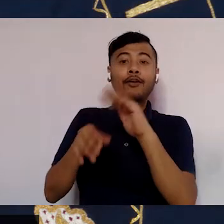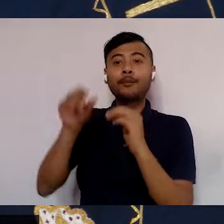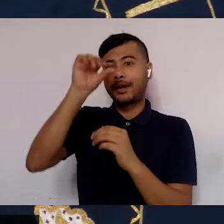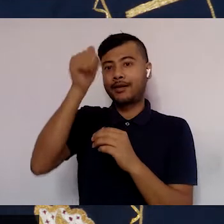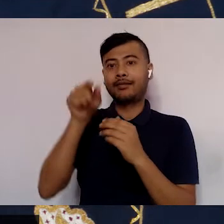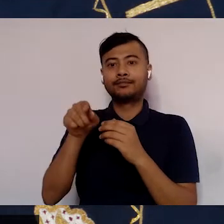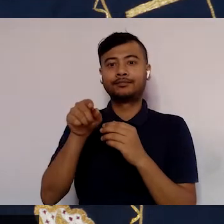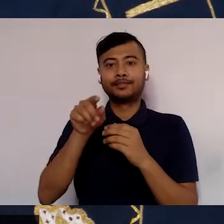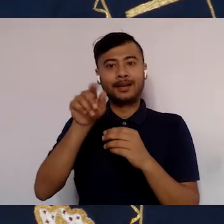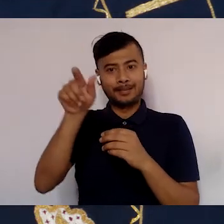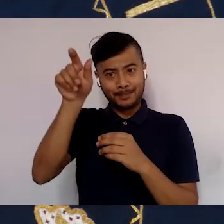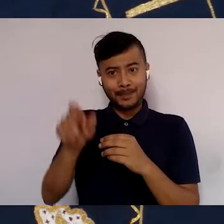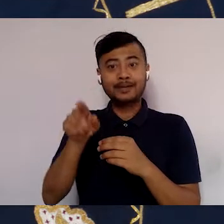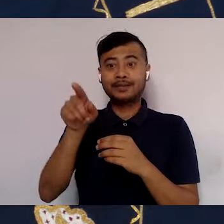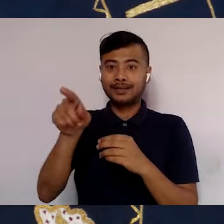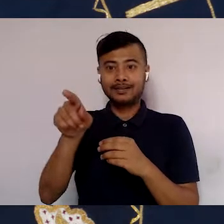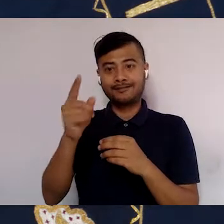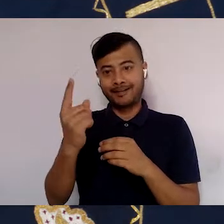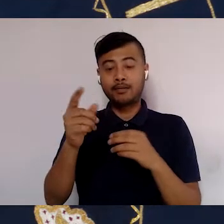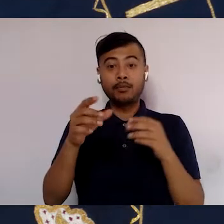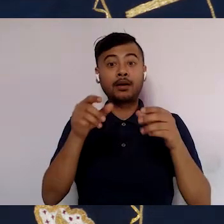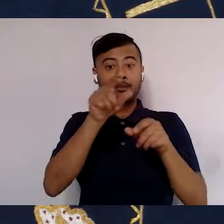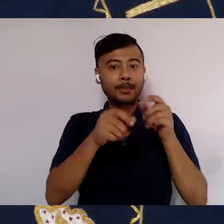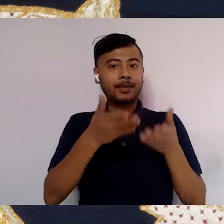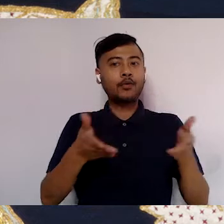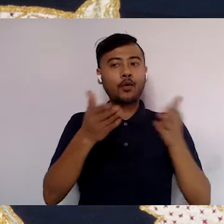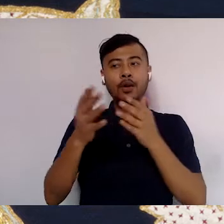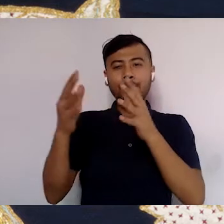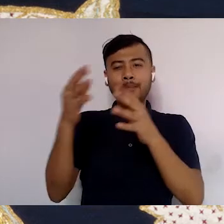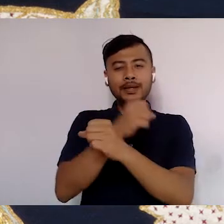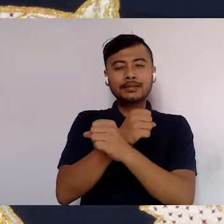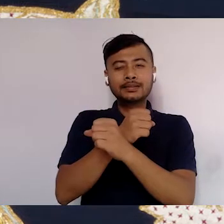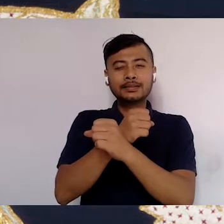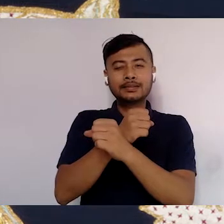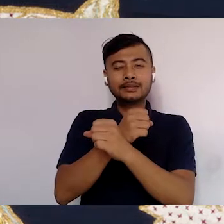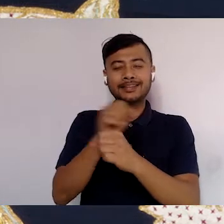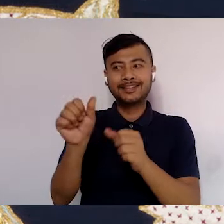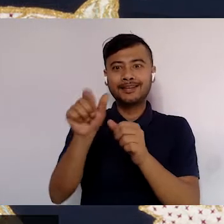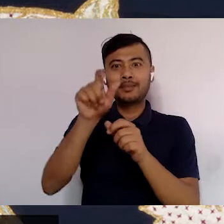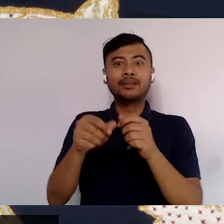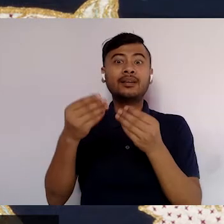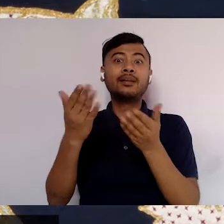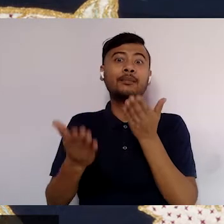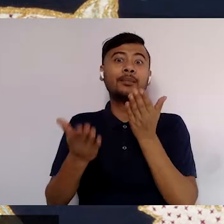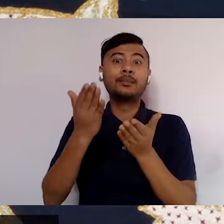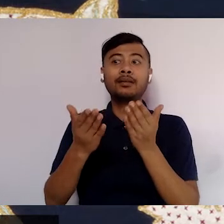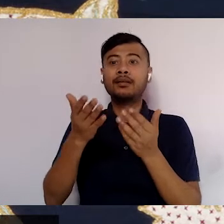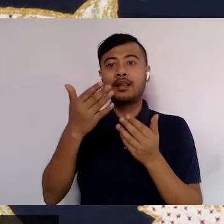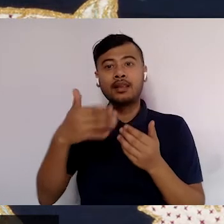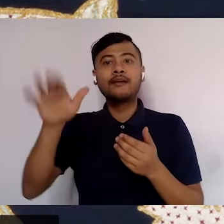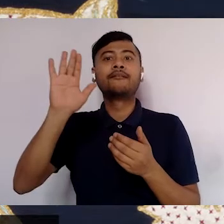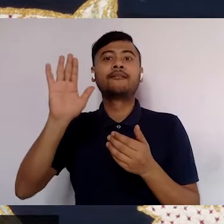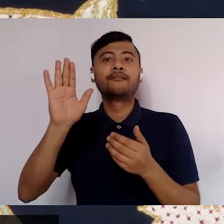a collective group rather than an individual. The words "forget-me-not" reveal that the keepsake or